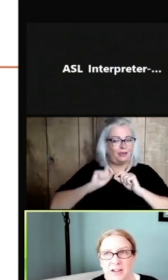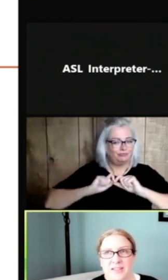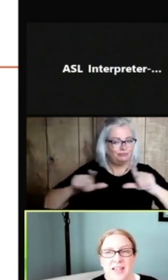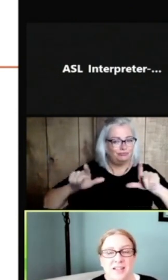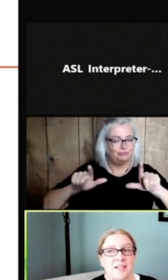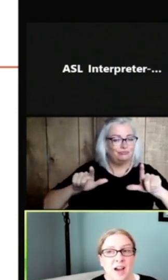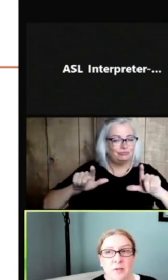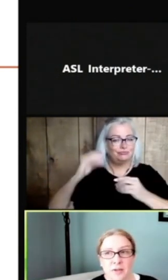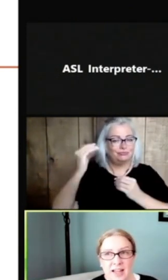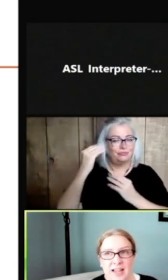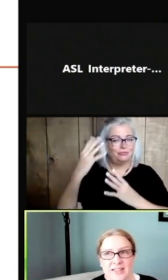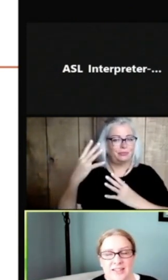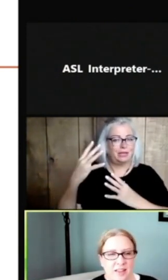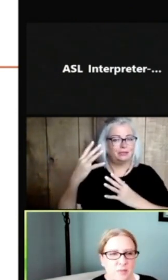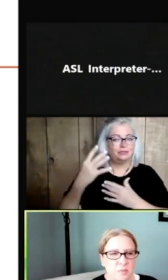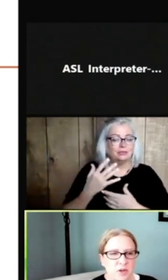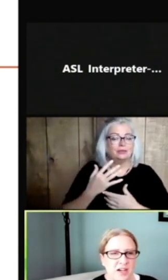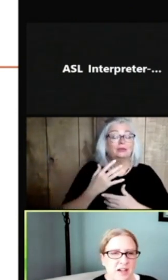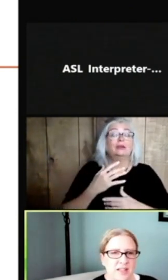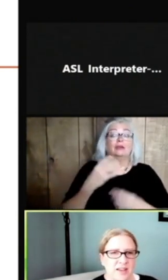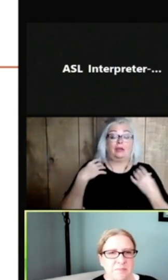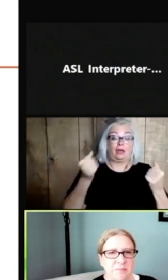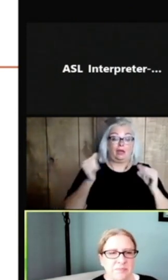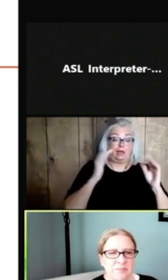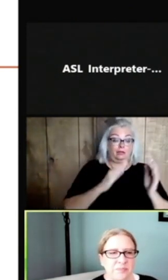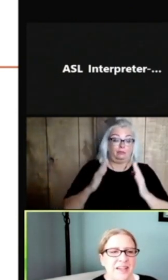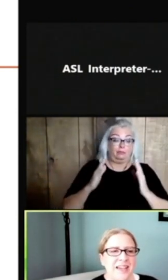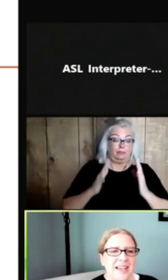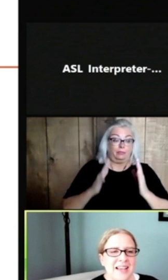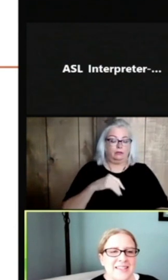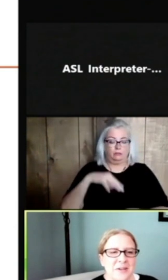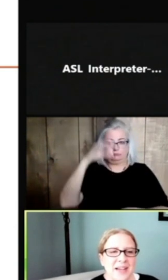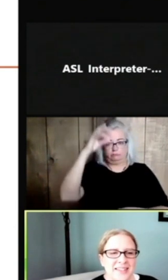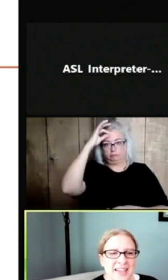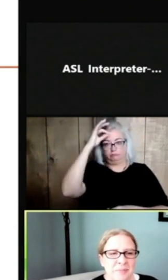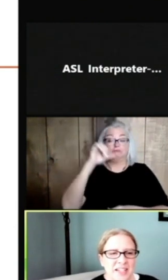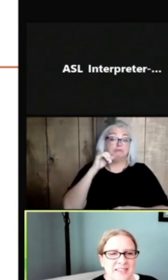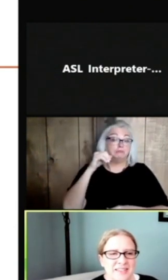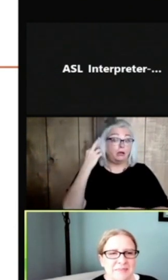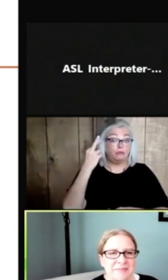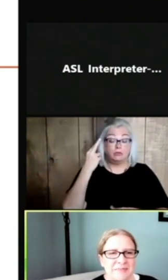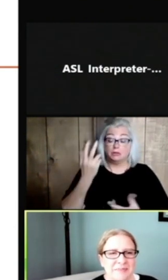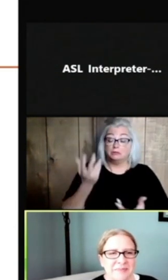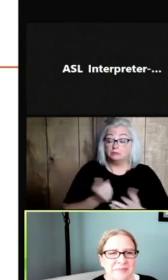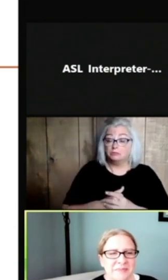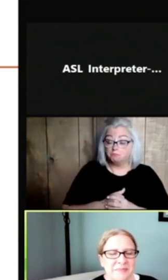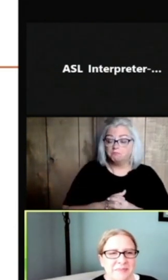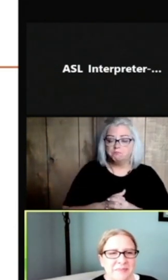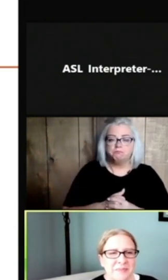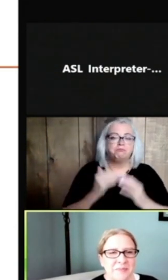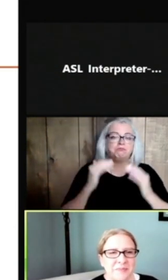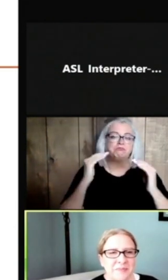health planners had not realized until that was pointed out to them. So next slide, please.